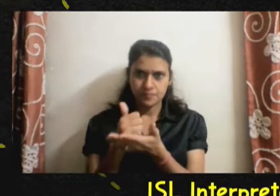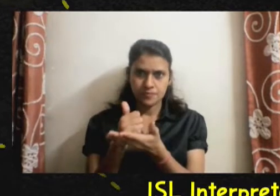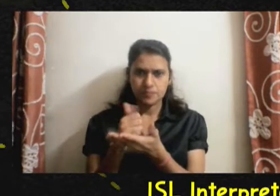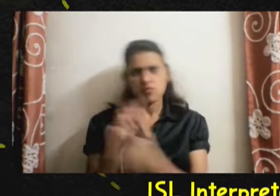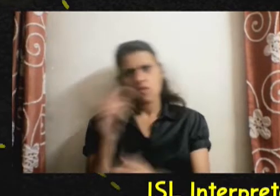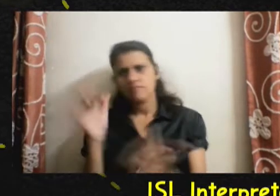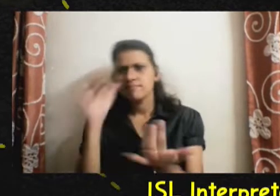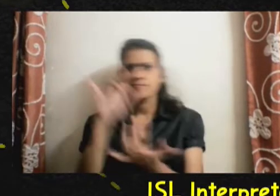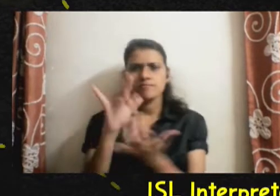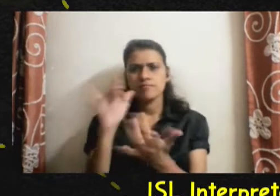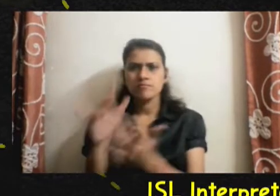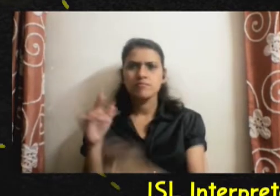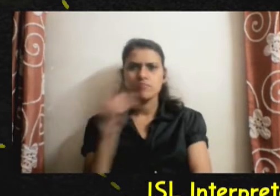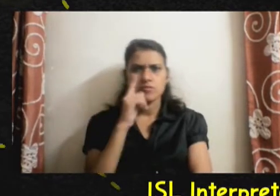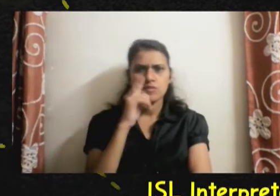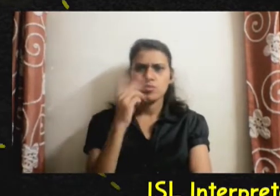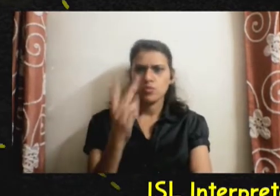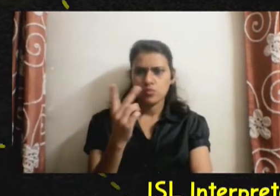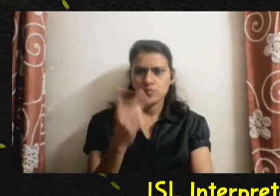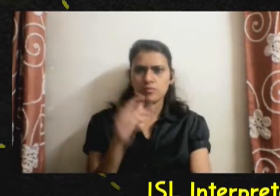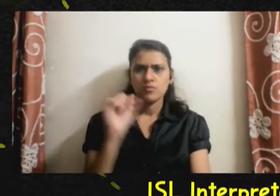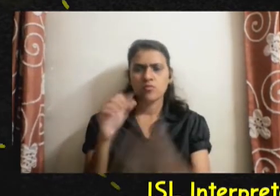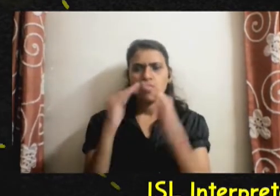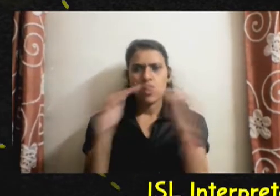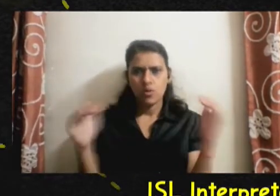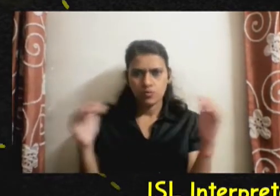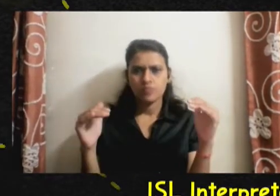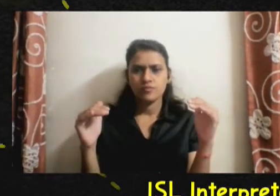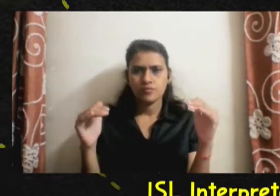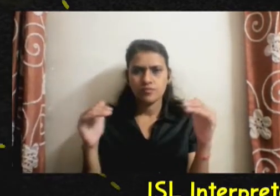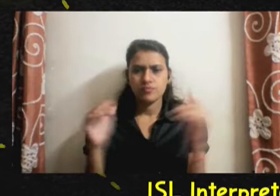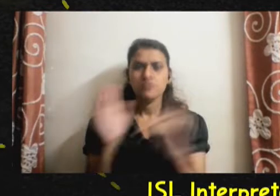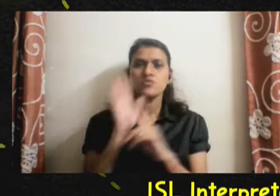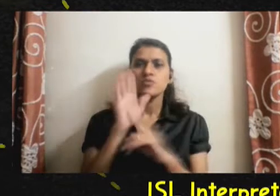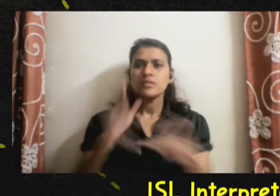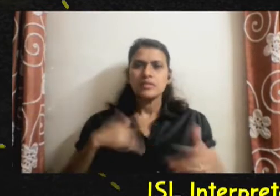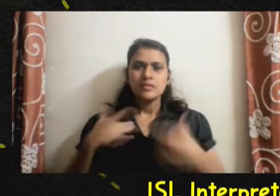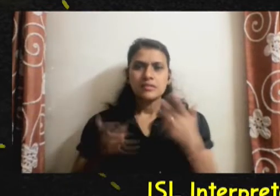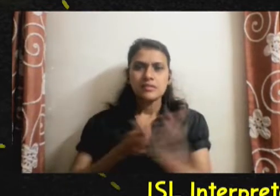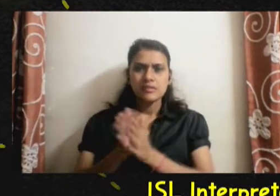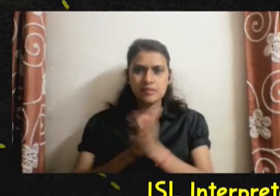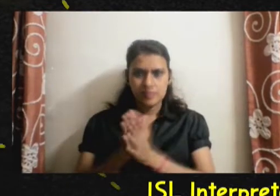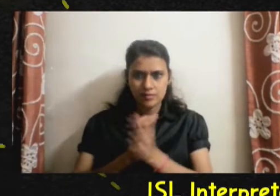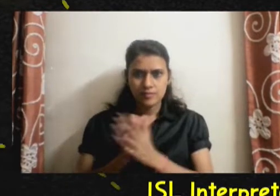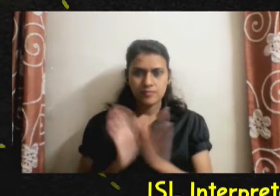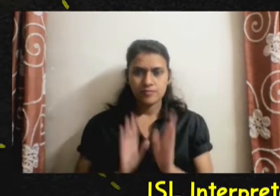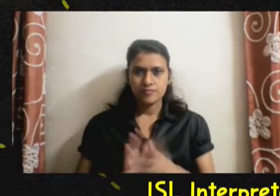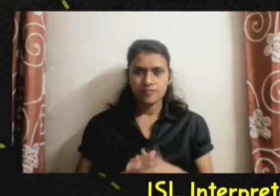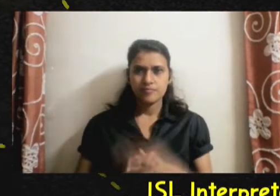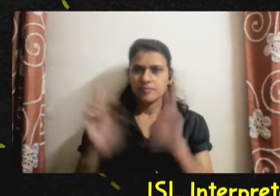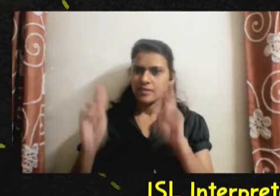in-between, send 2 girls to our house kind of expression of desire, as strange